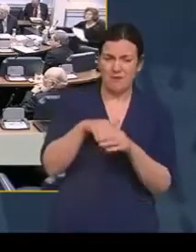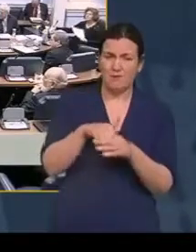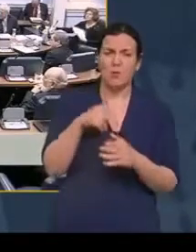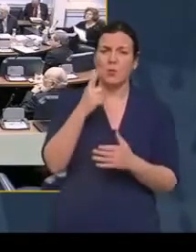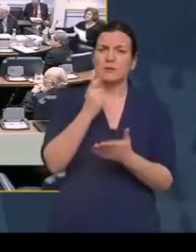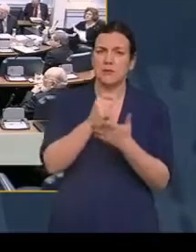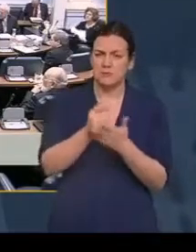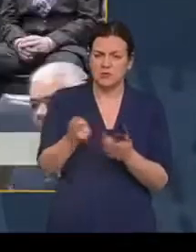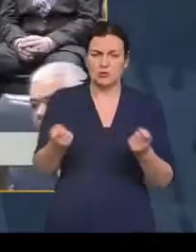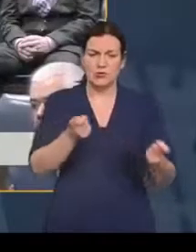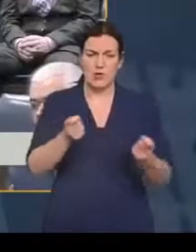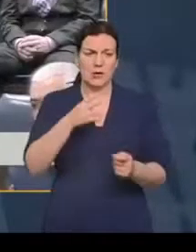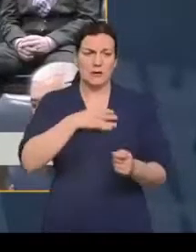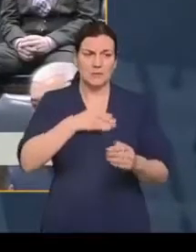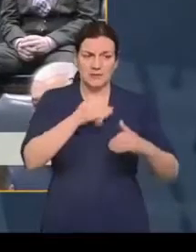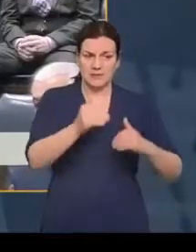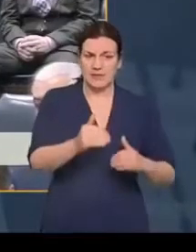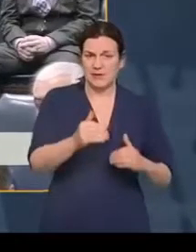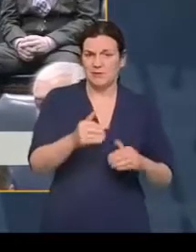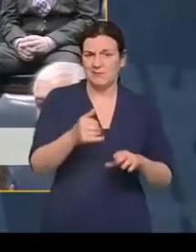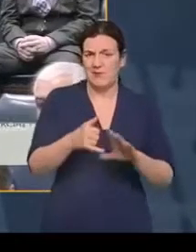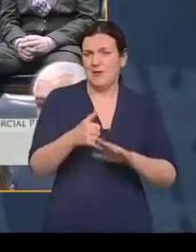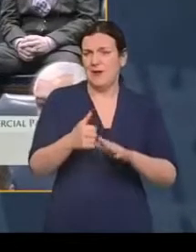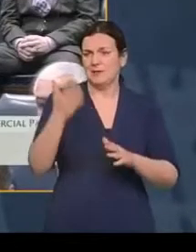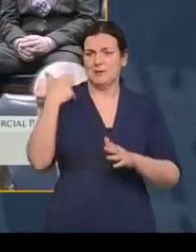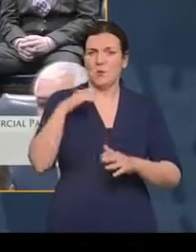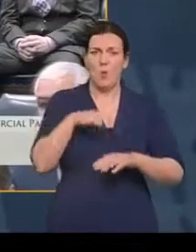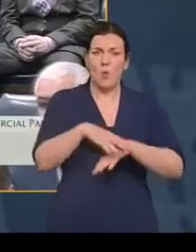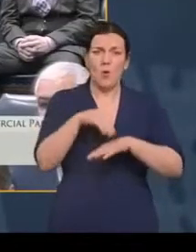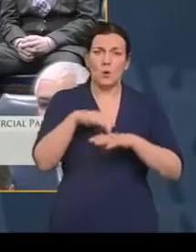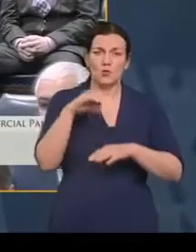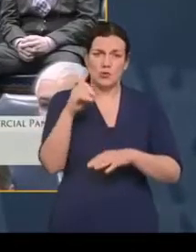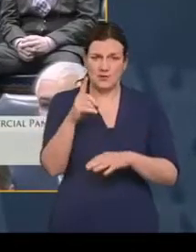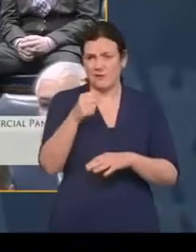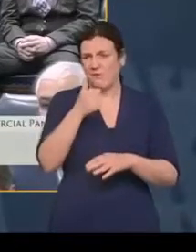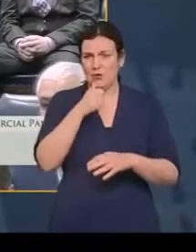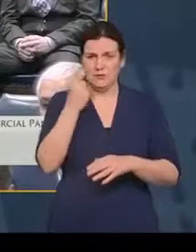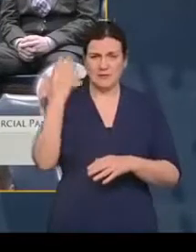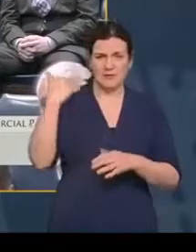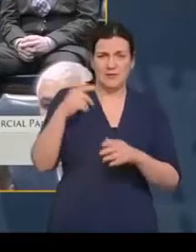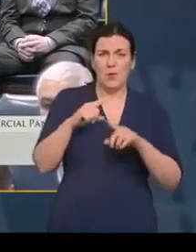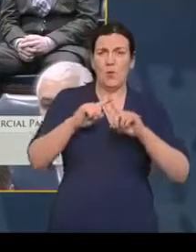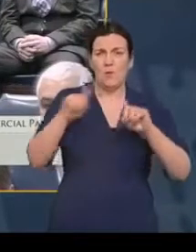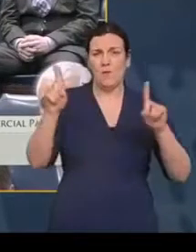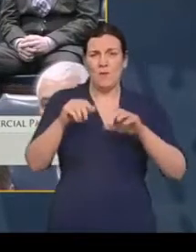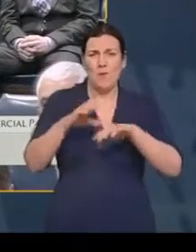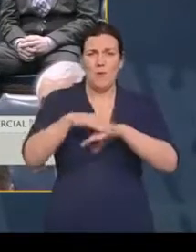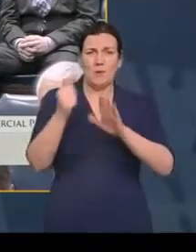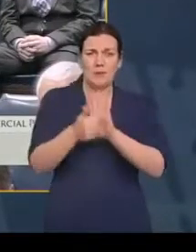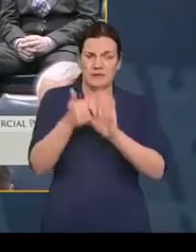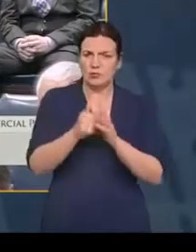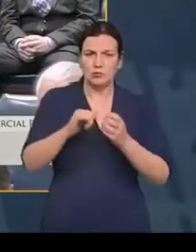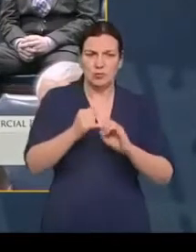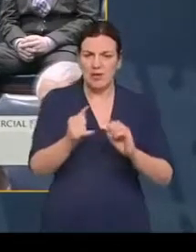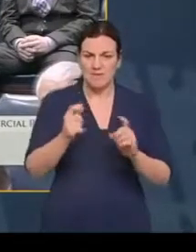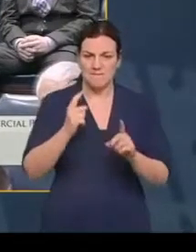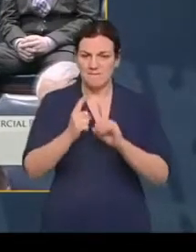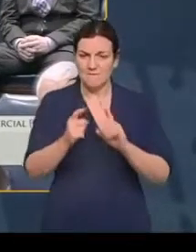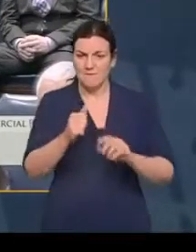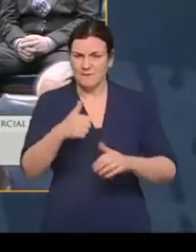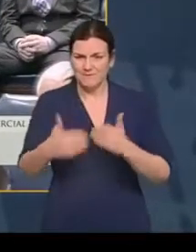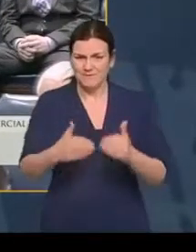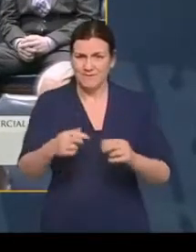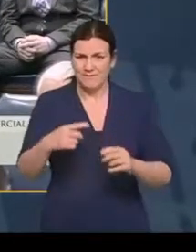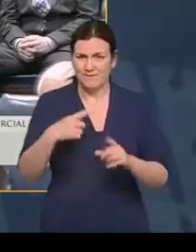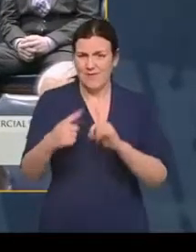as I was chairing at one stage when it was a committee stage in the old Seanad chamber, the original Seanad chamber, and I think we tried to get it through as fast